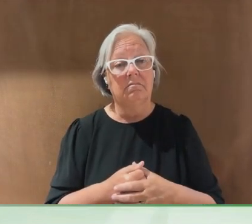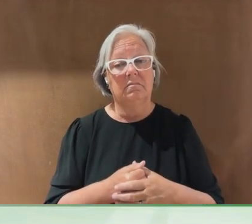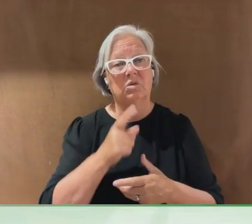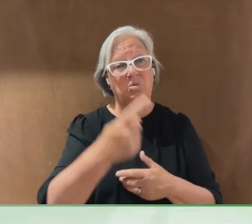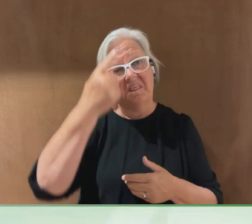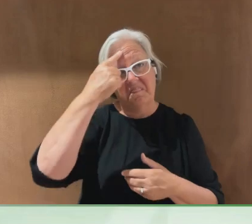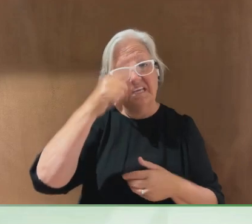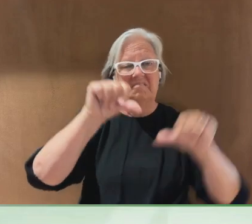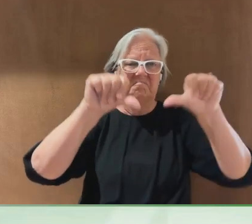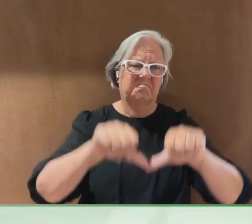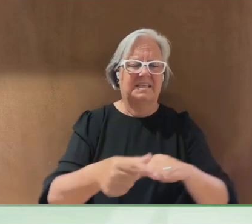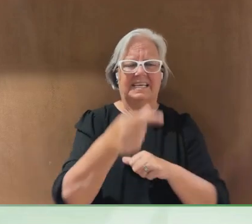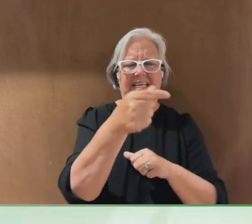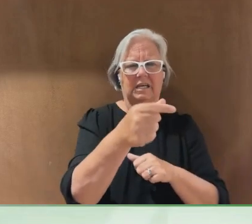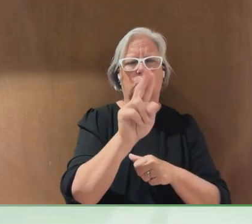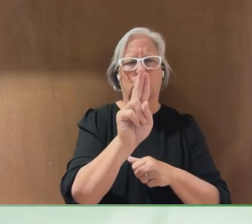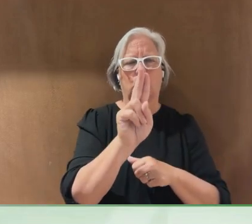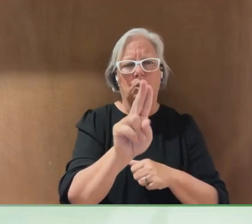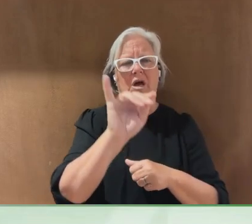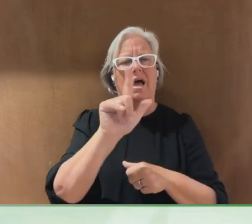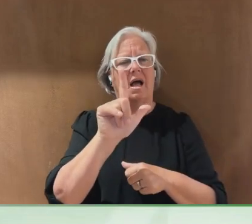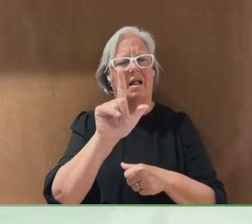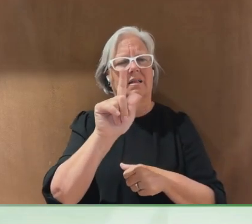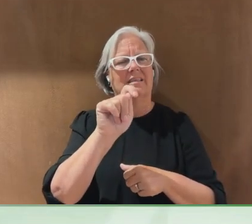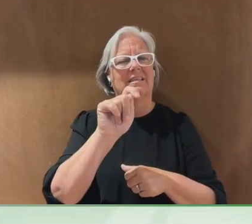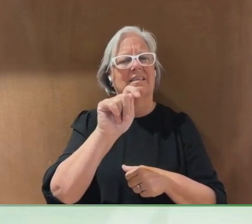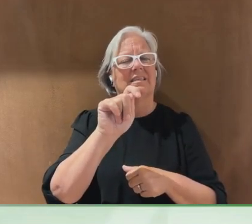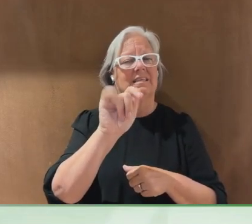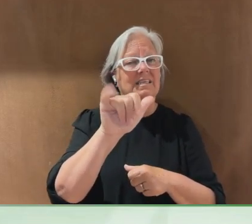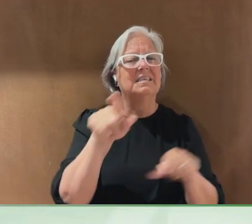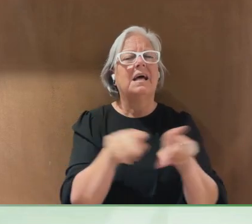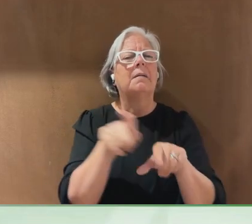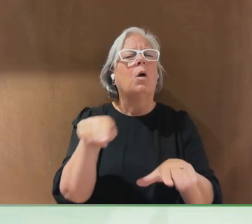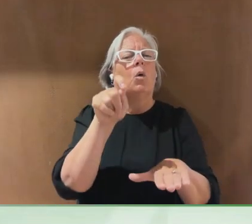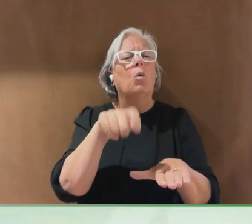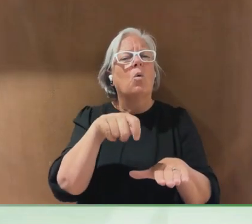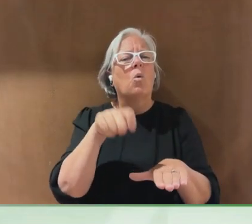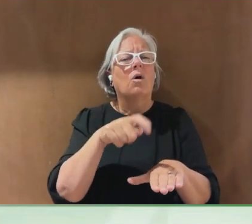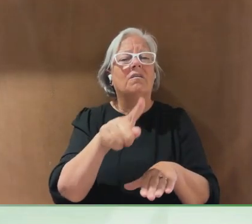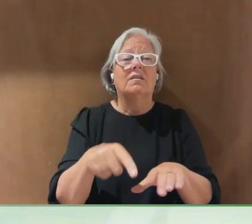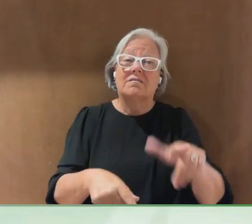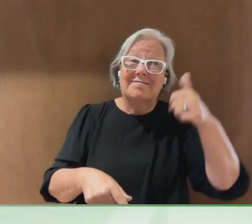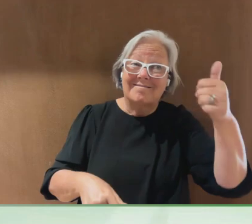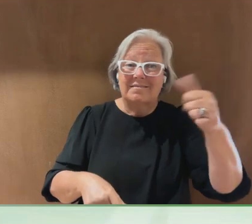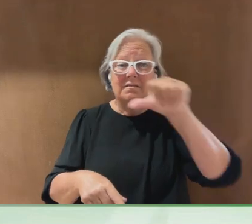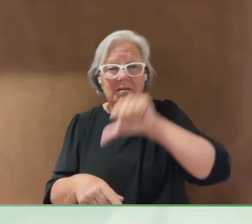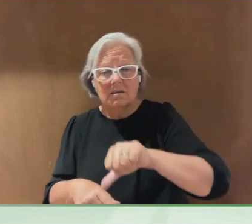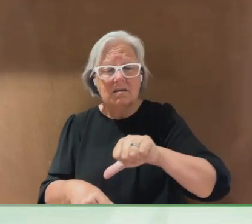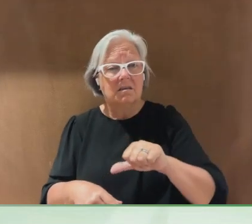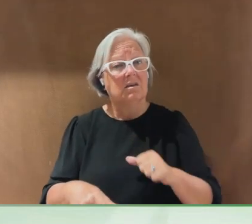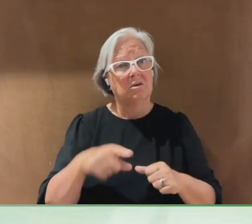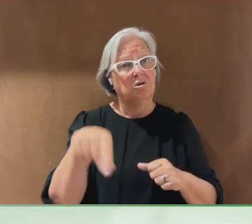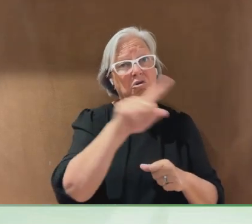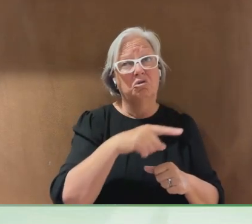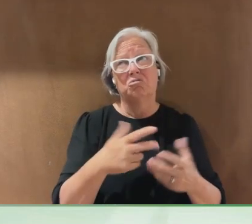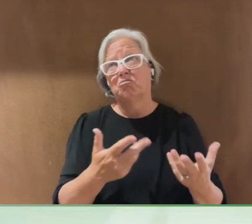Do you fear the risks more than you recognize and welcome the opportunities? Fear the